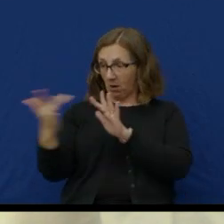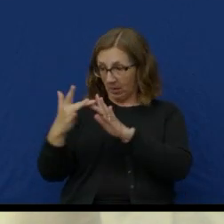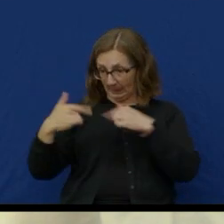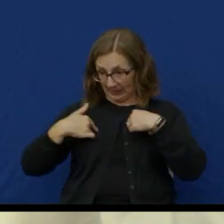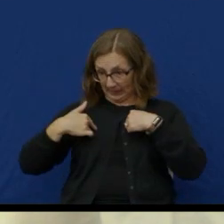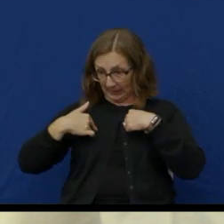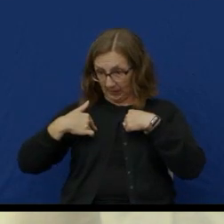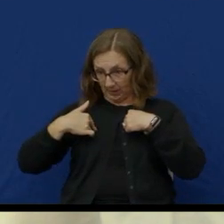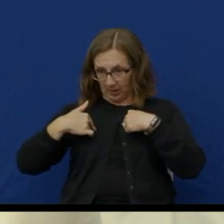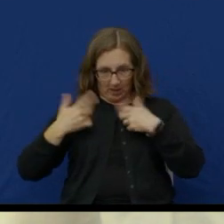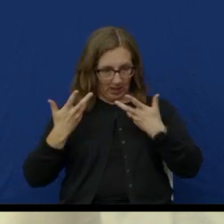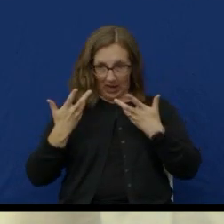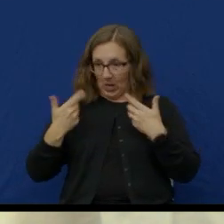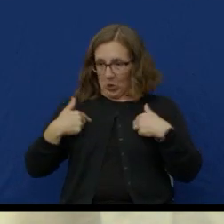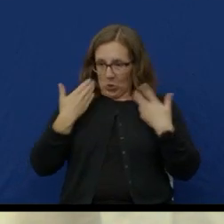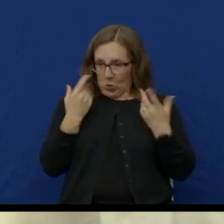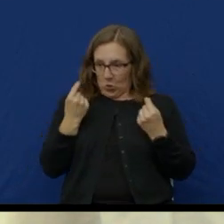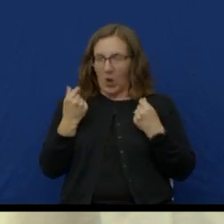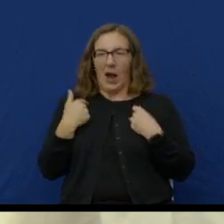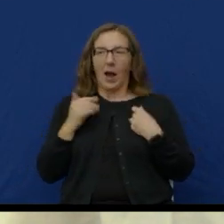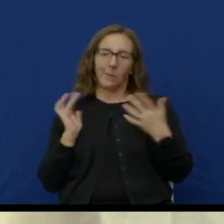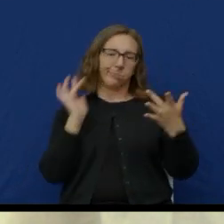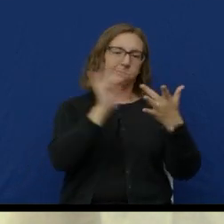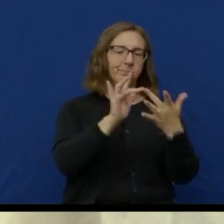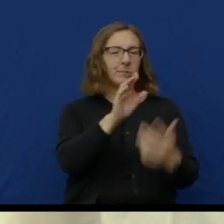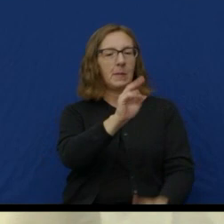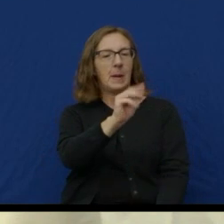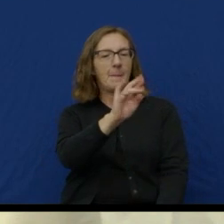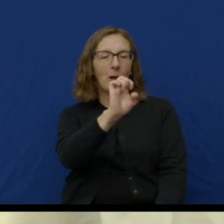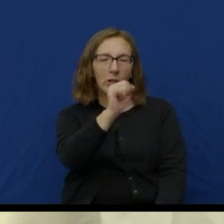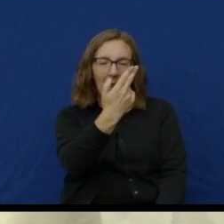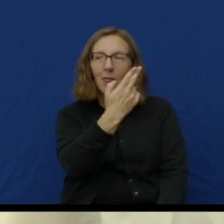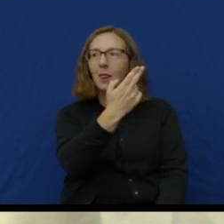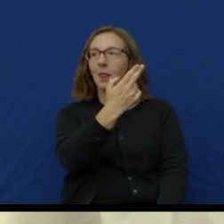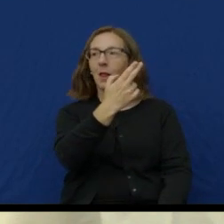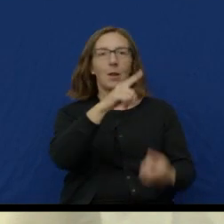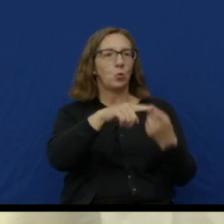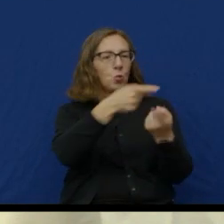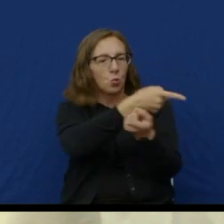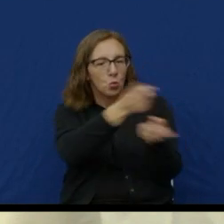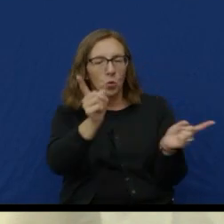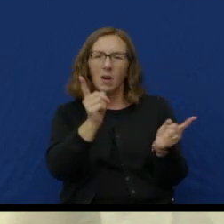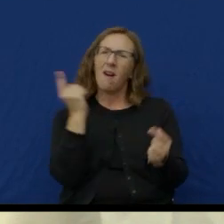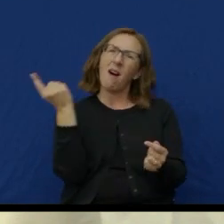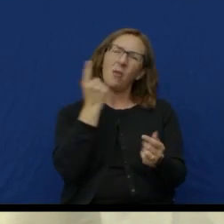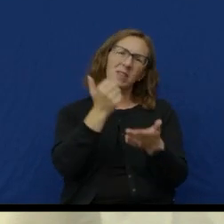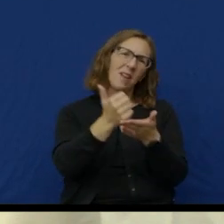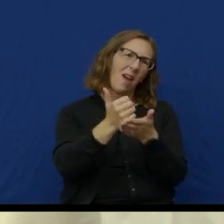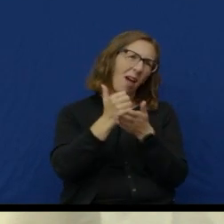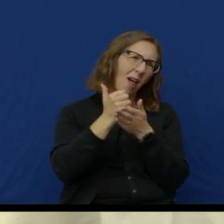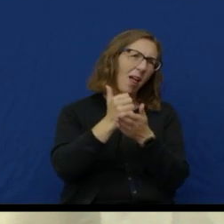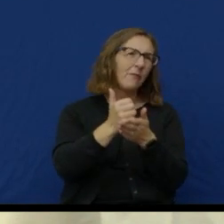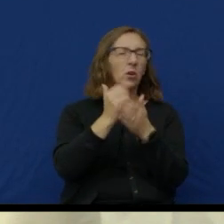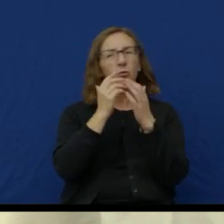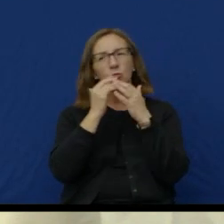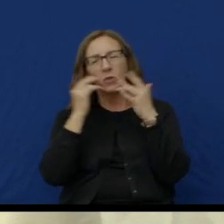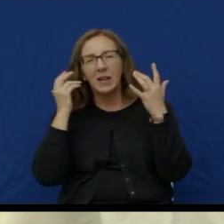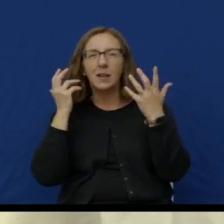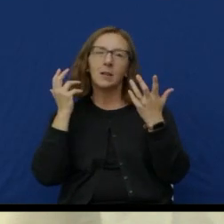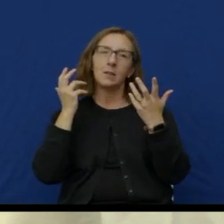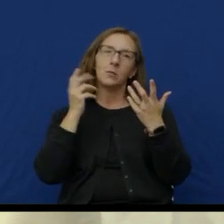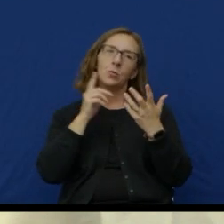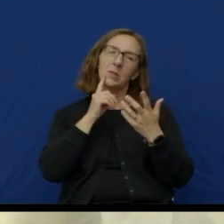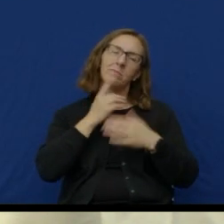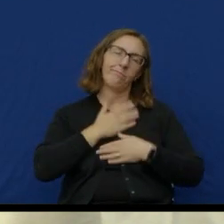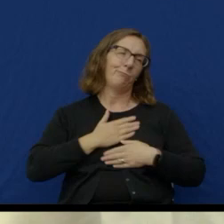to usually through Meredith, but then through to you, you're just always so helpful and gracious, and how much I